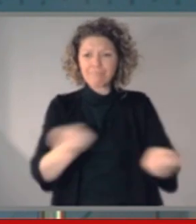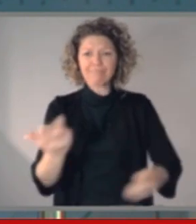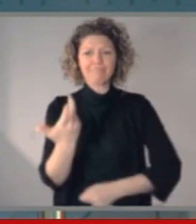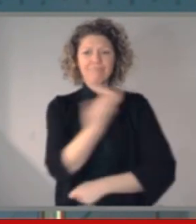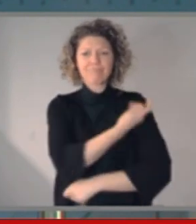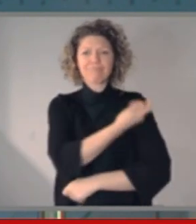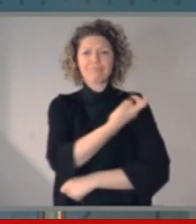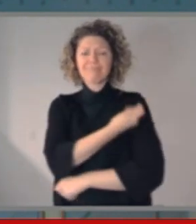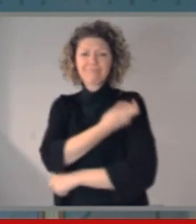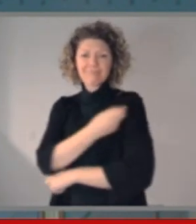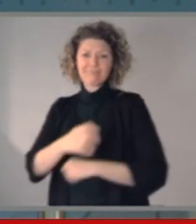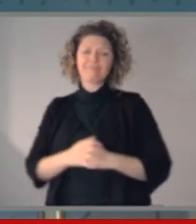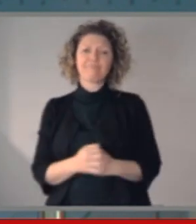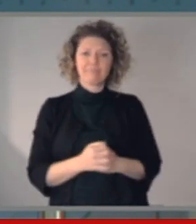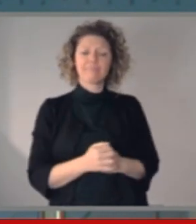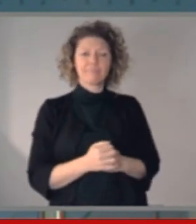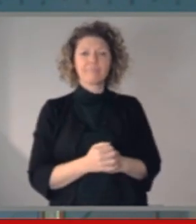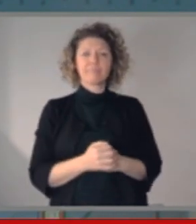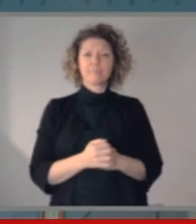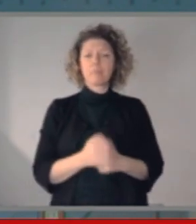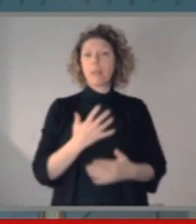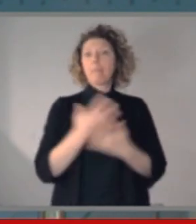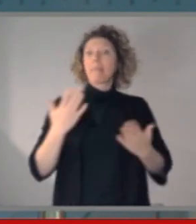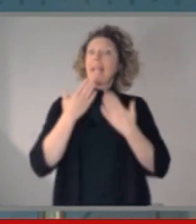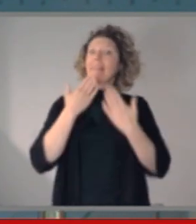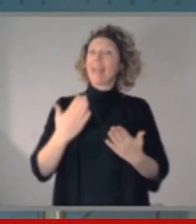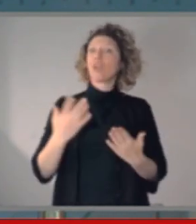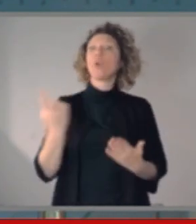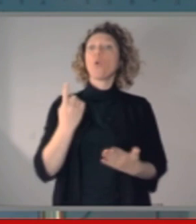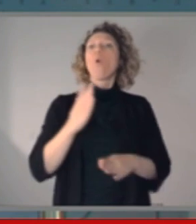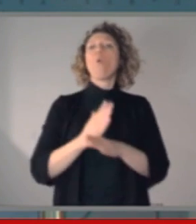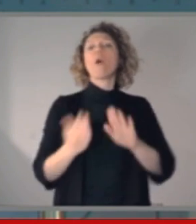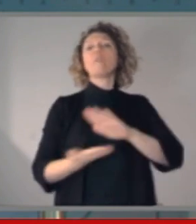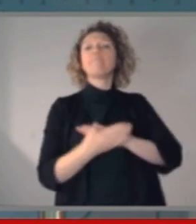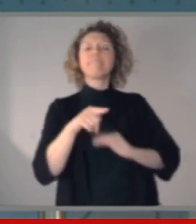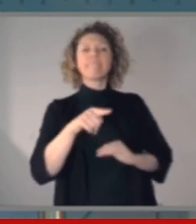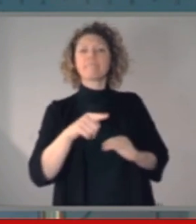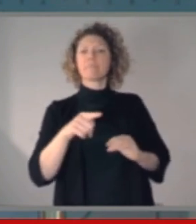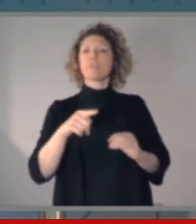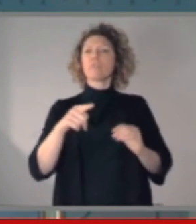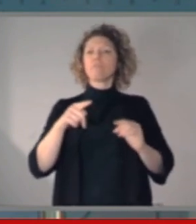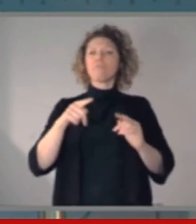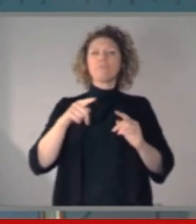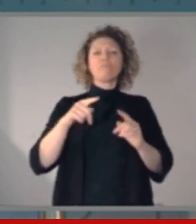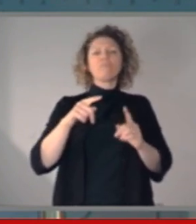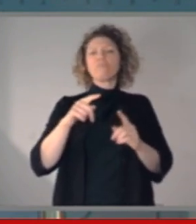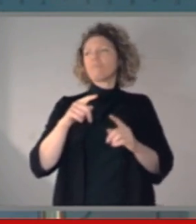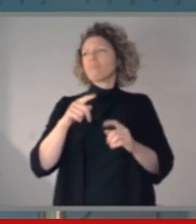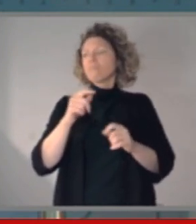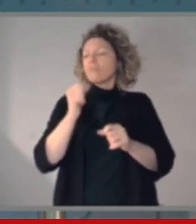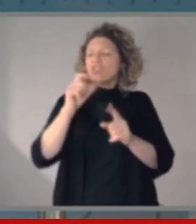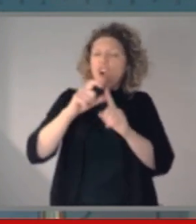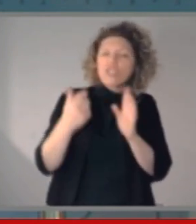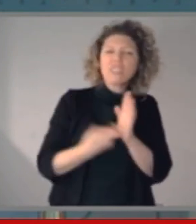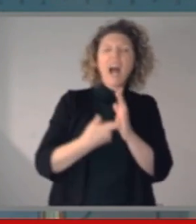thank those particularly in the primary care network, where you can see that those doses, which is the light blue line there,